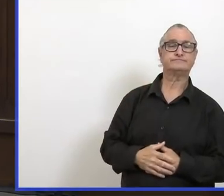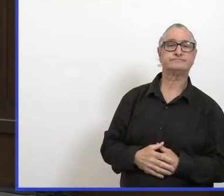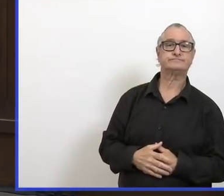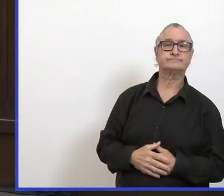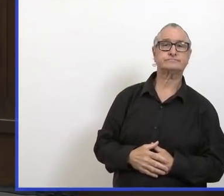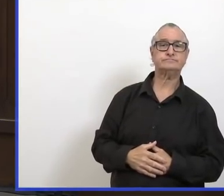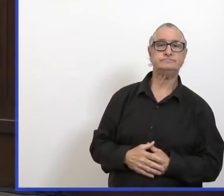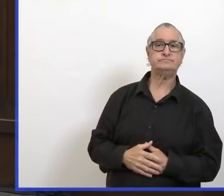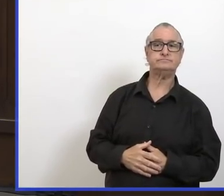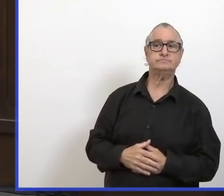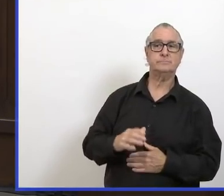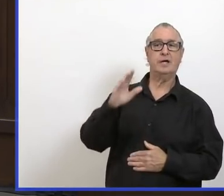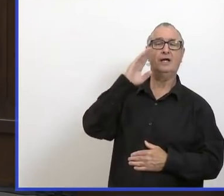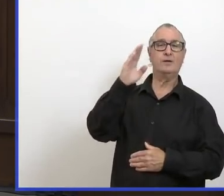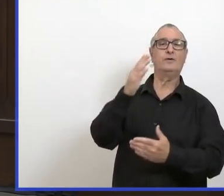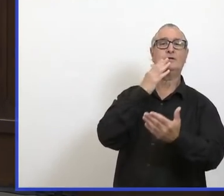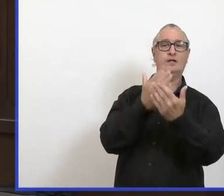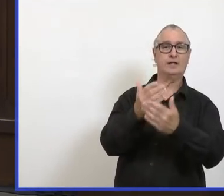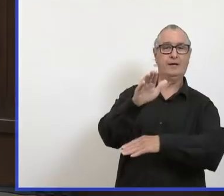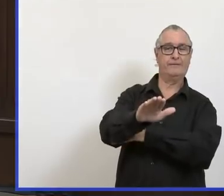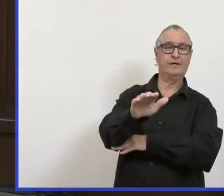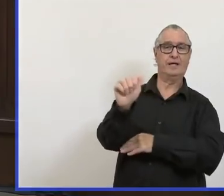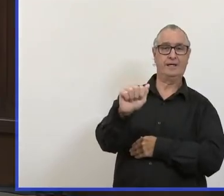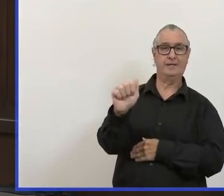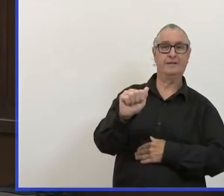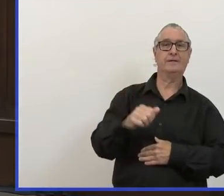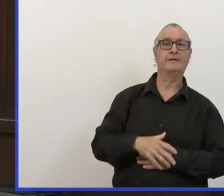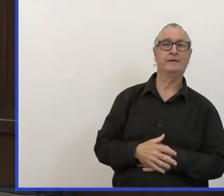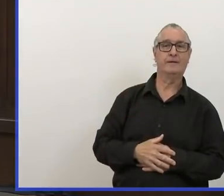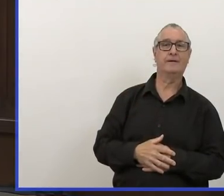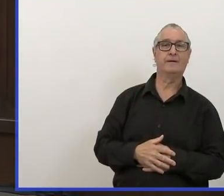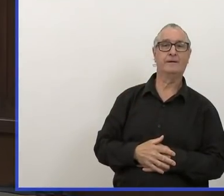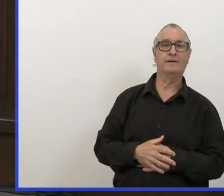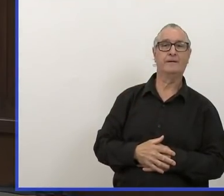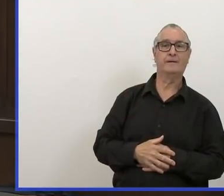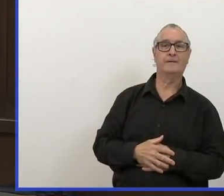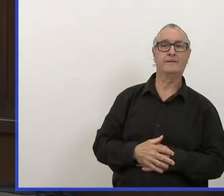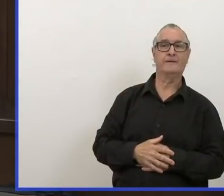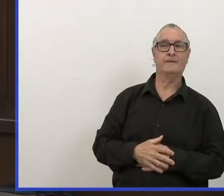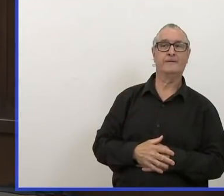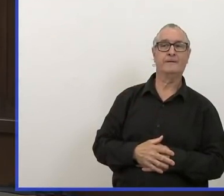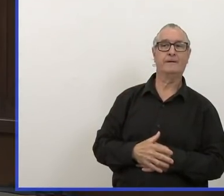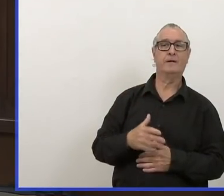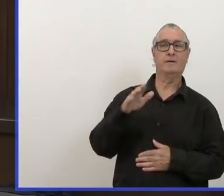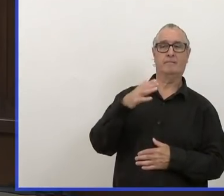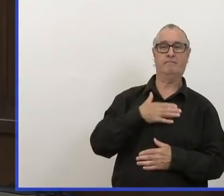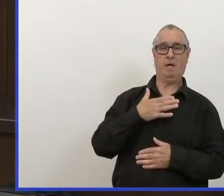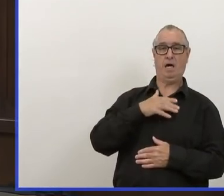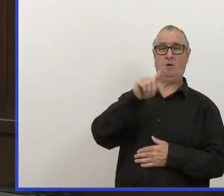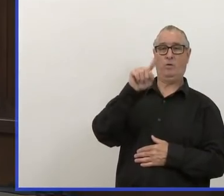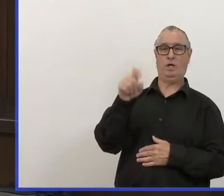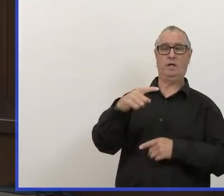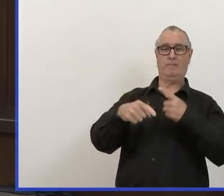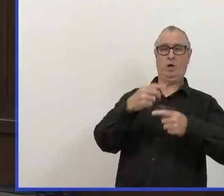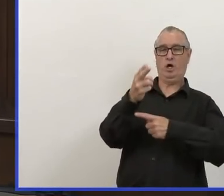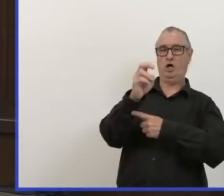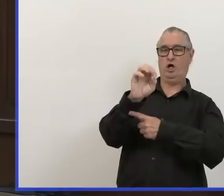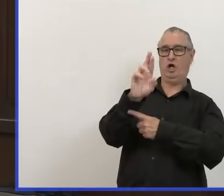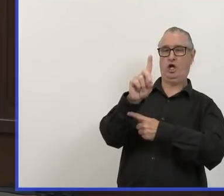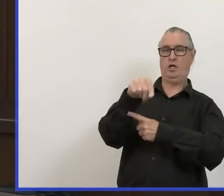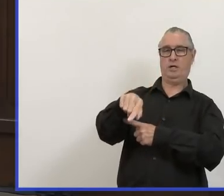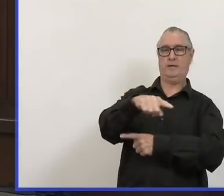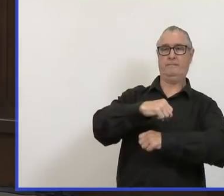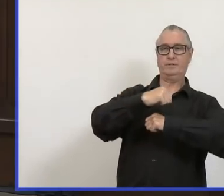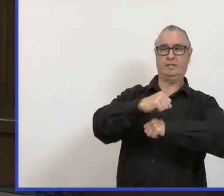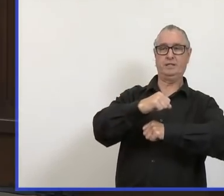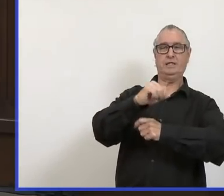Hi, good afternoon, Dr. Atwal. The question just regarding herd immunity, has that number... That 70% number,